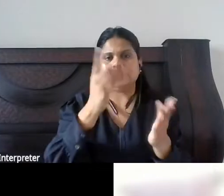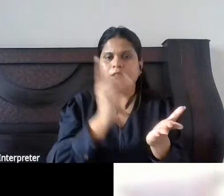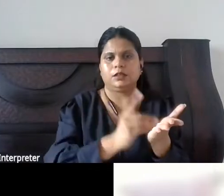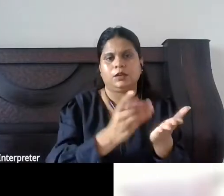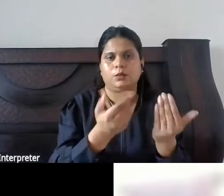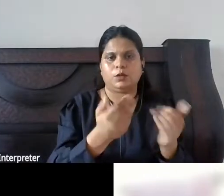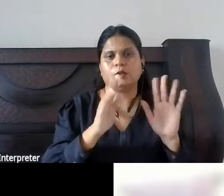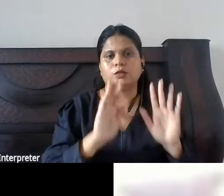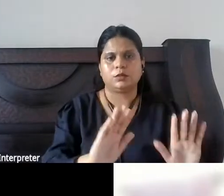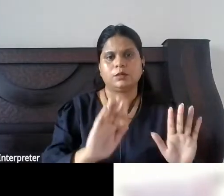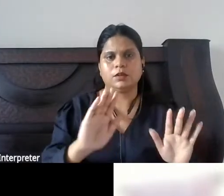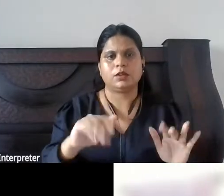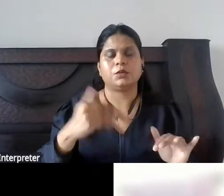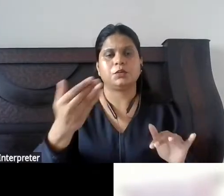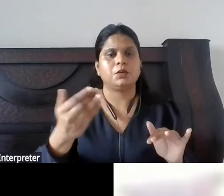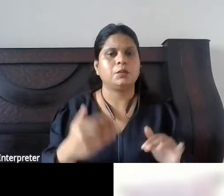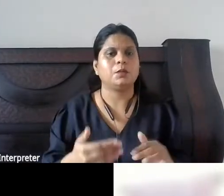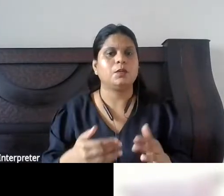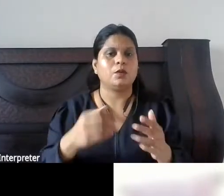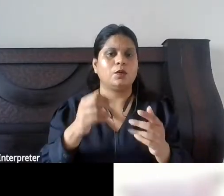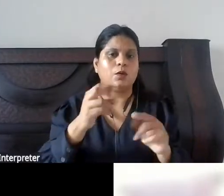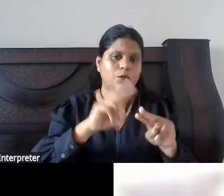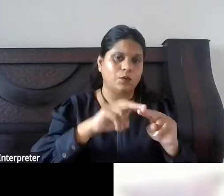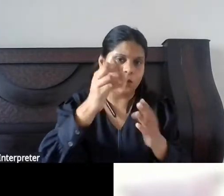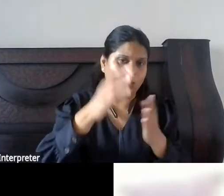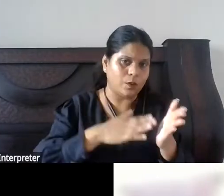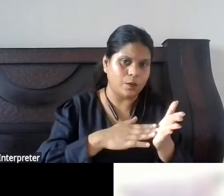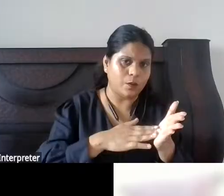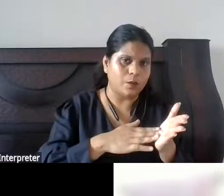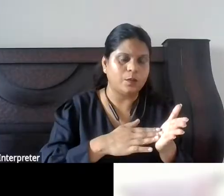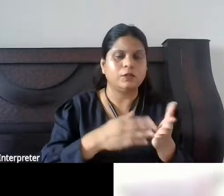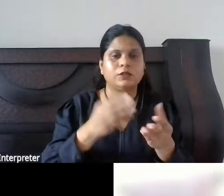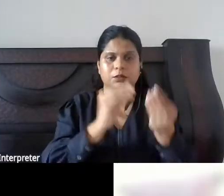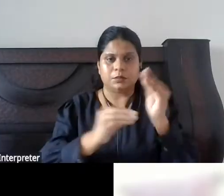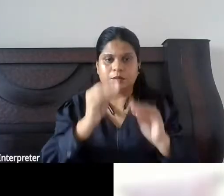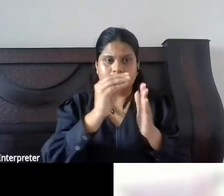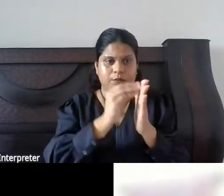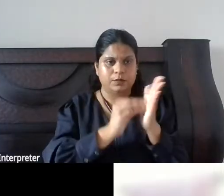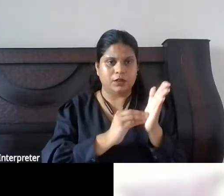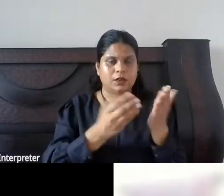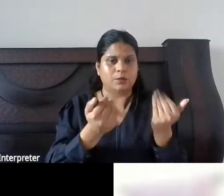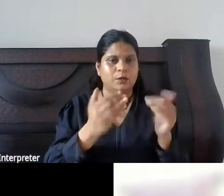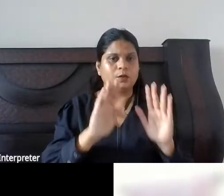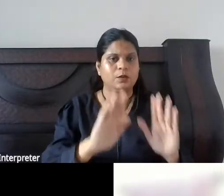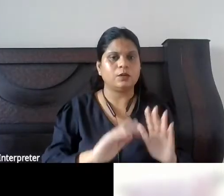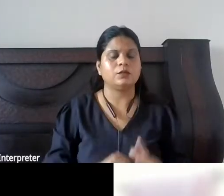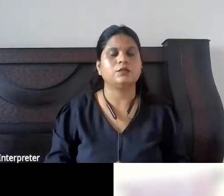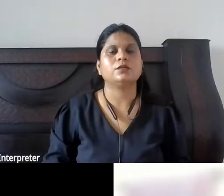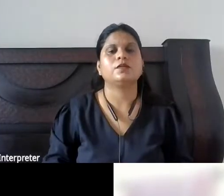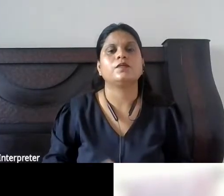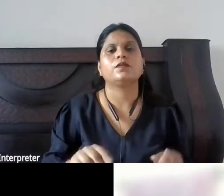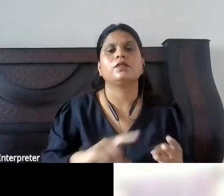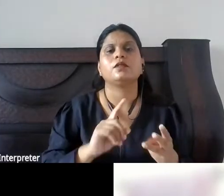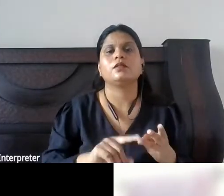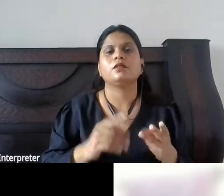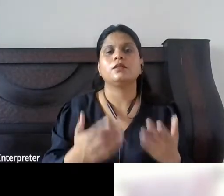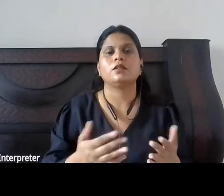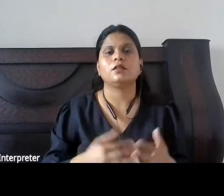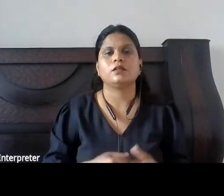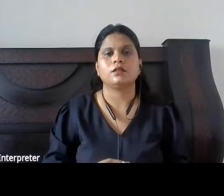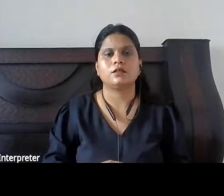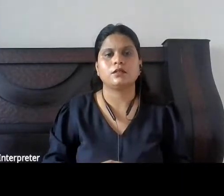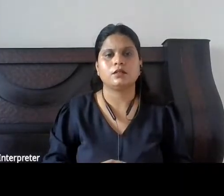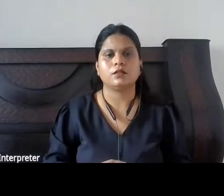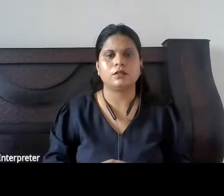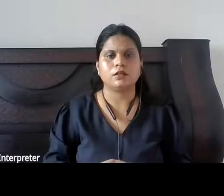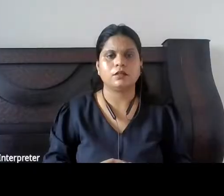to the form that you have to fill your entries, and then you can submit it. But on the third part, we are not very clear how it's going to